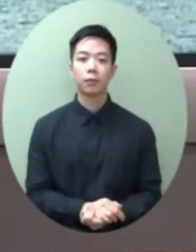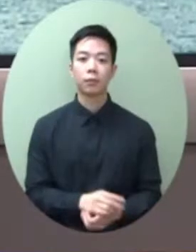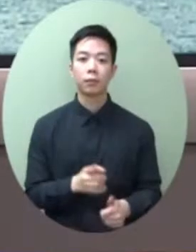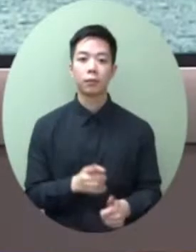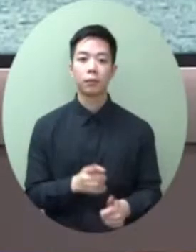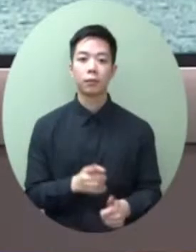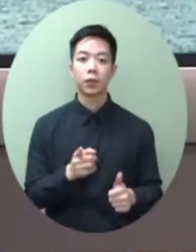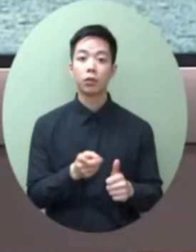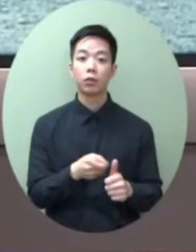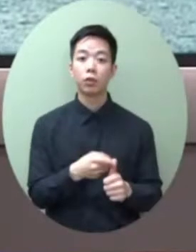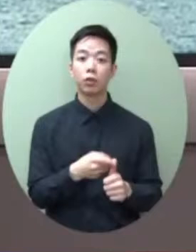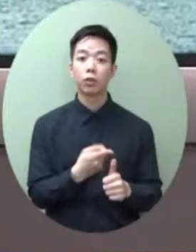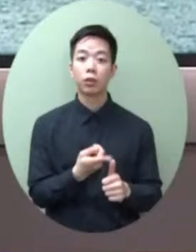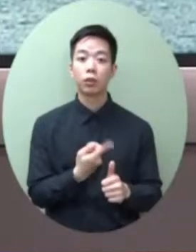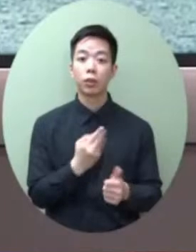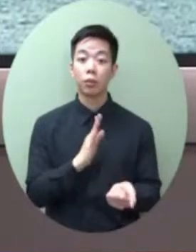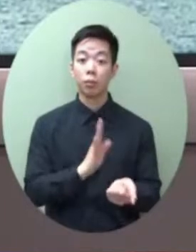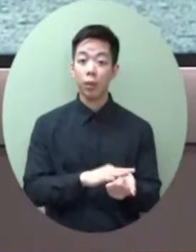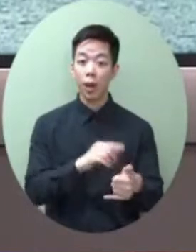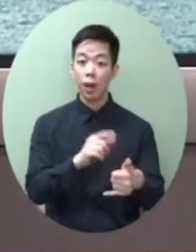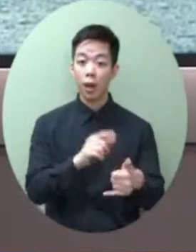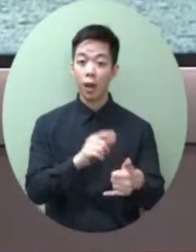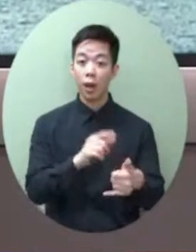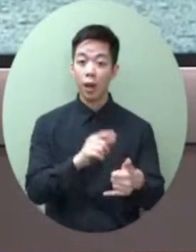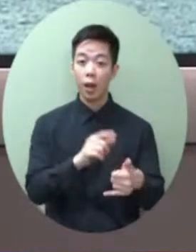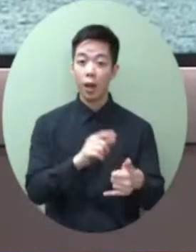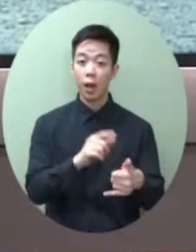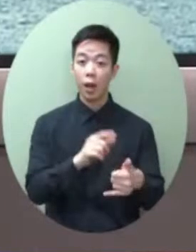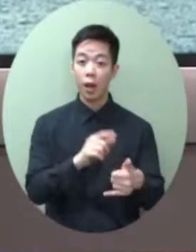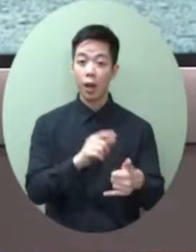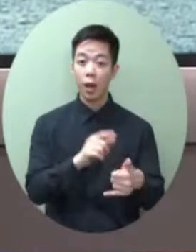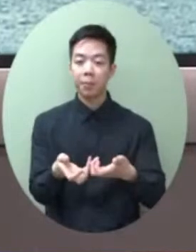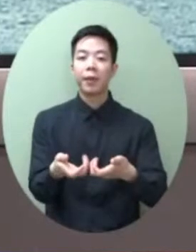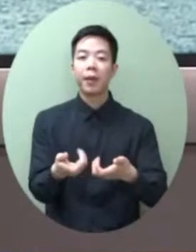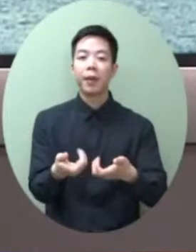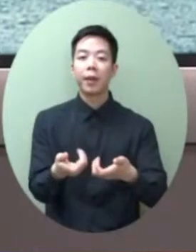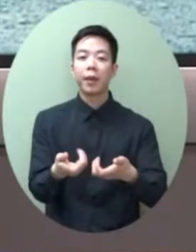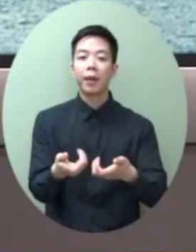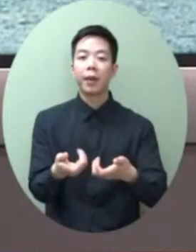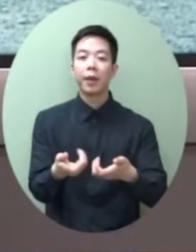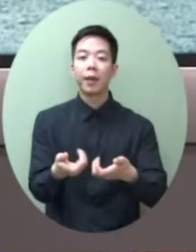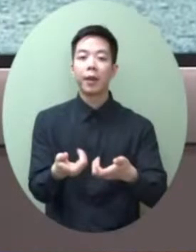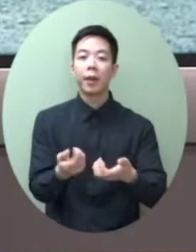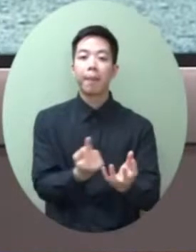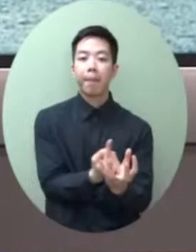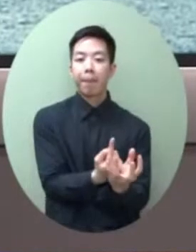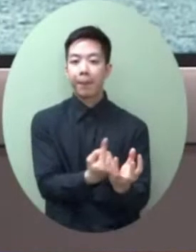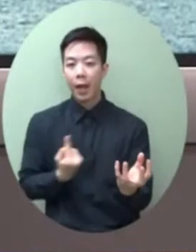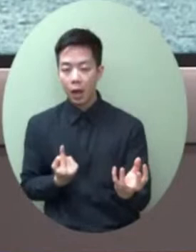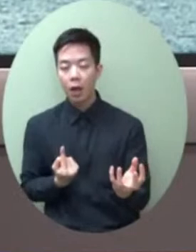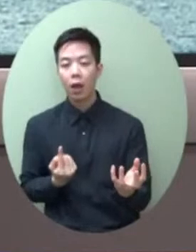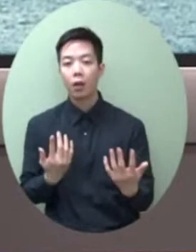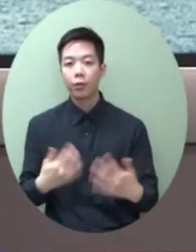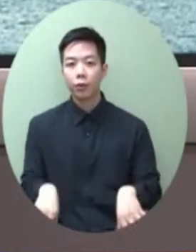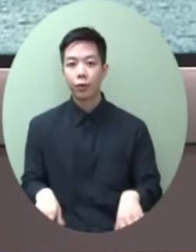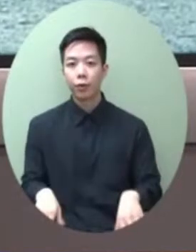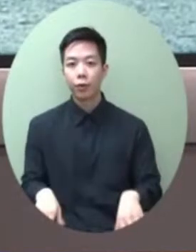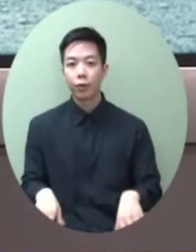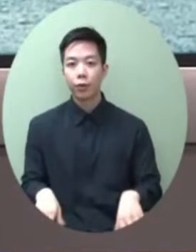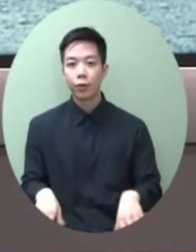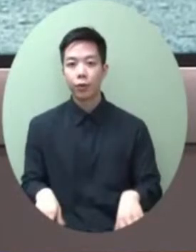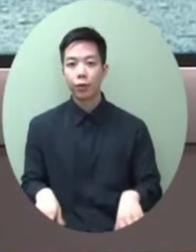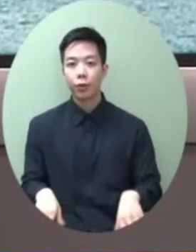We do want to isolate the cases and protect close